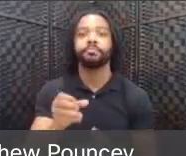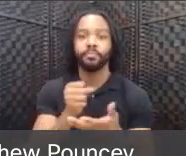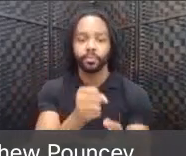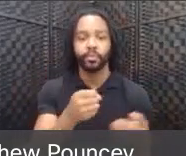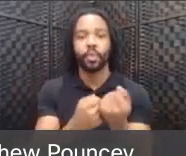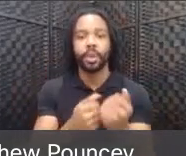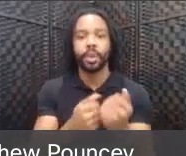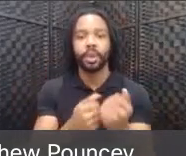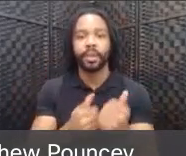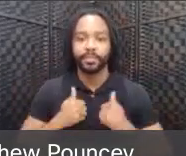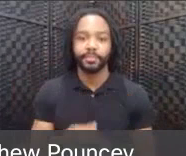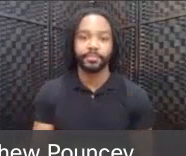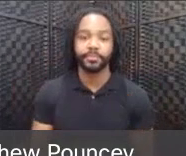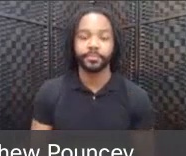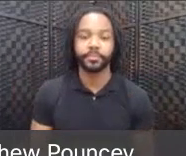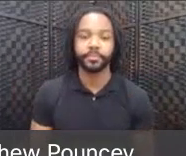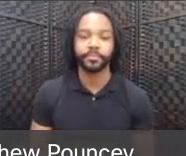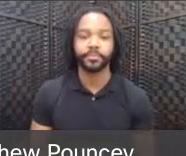placements.